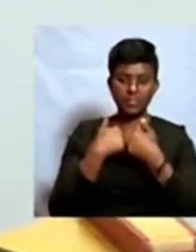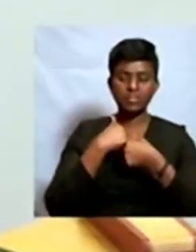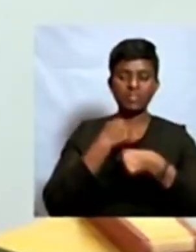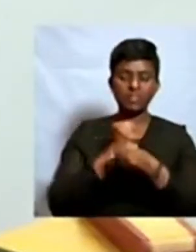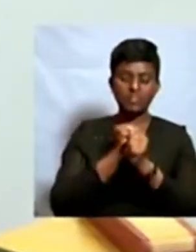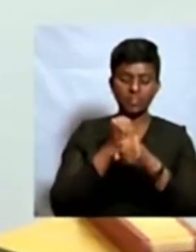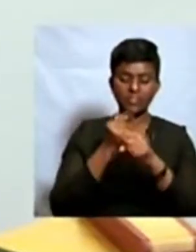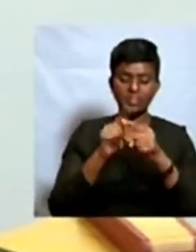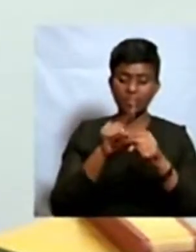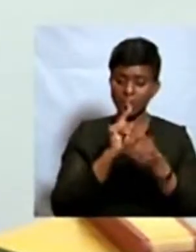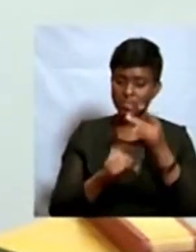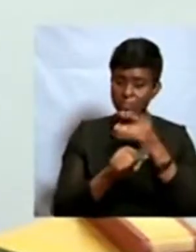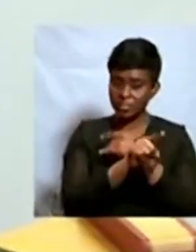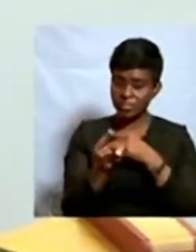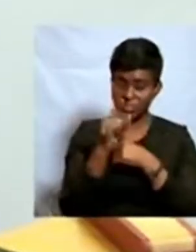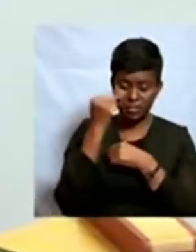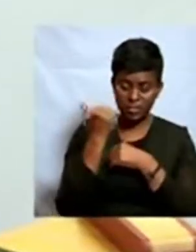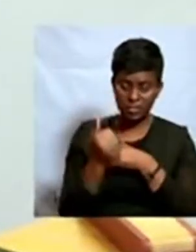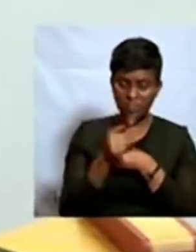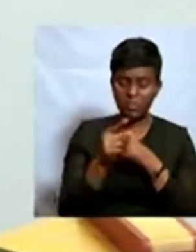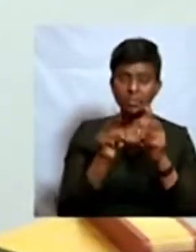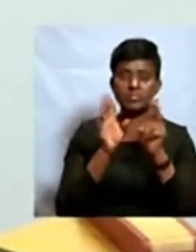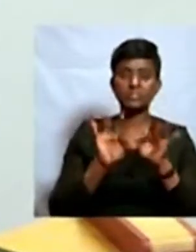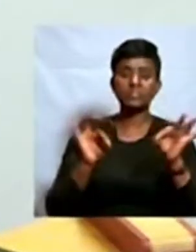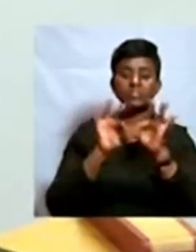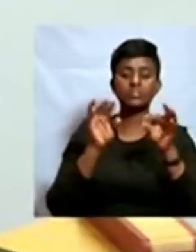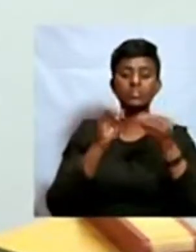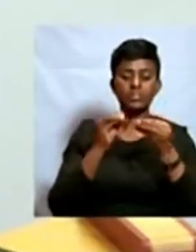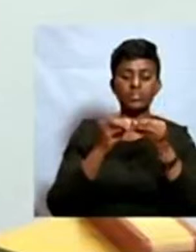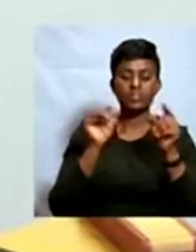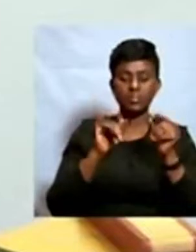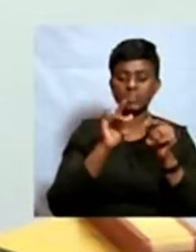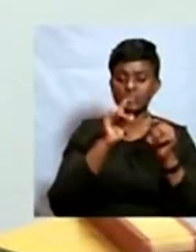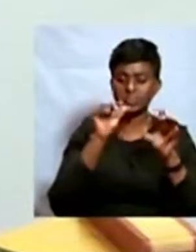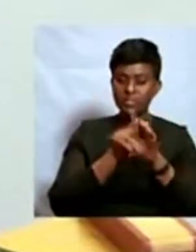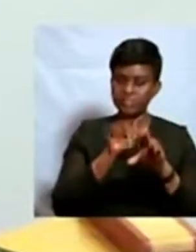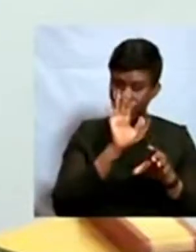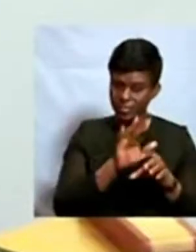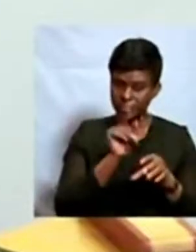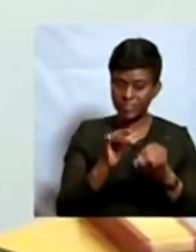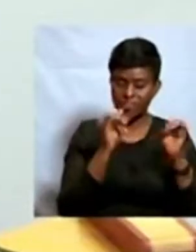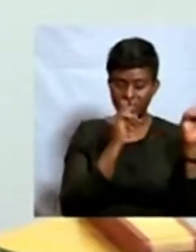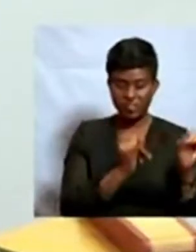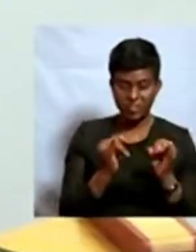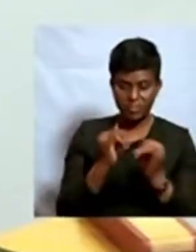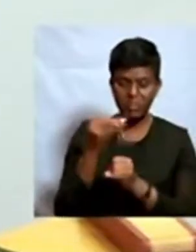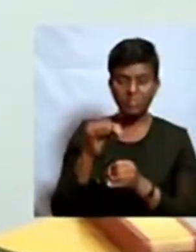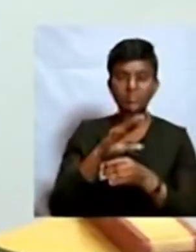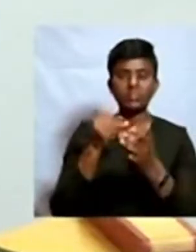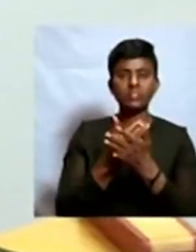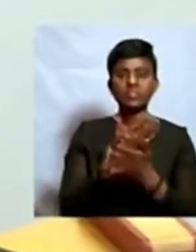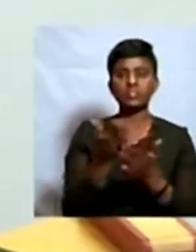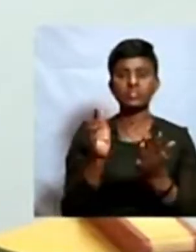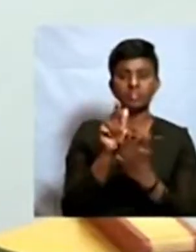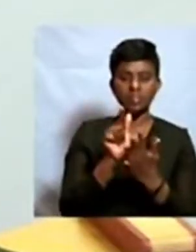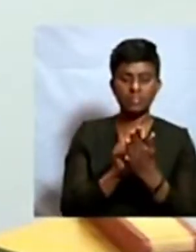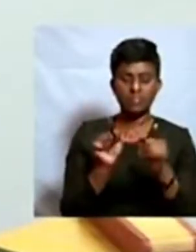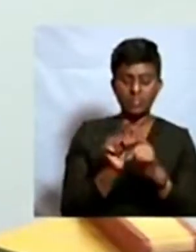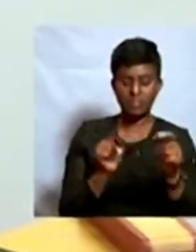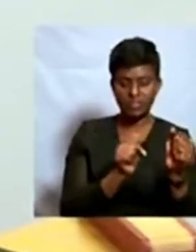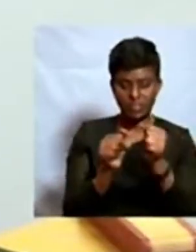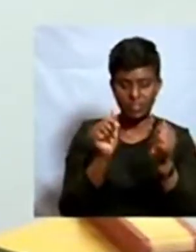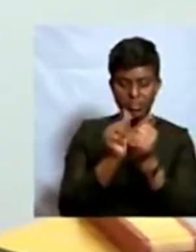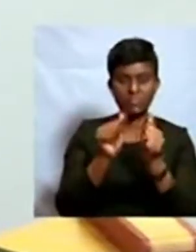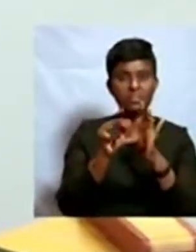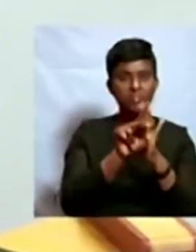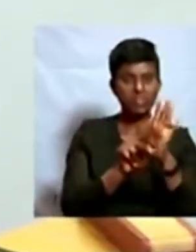However, and this is why it is important that along the implementation of these acts, strategies and